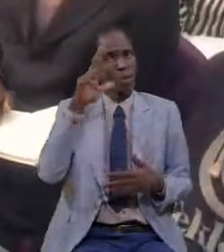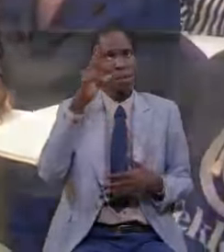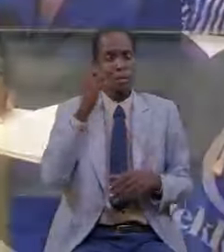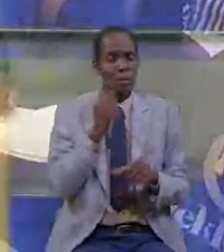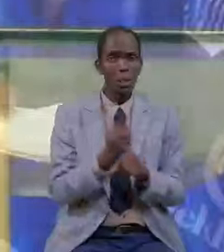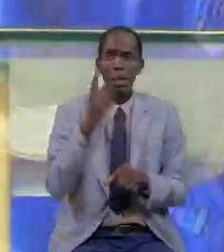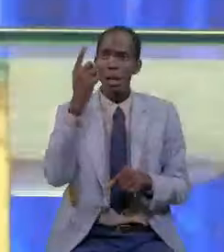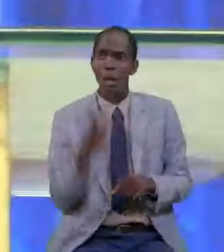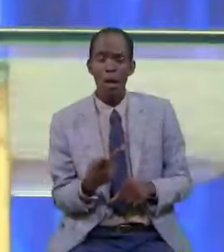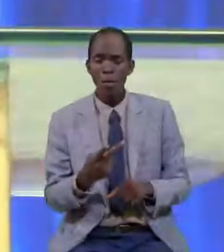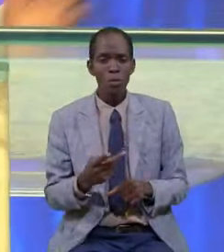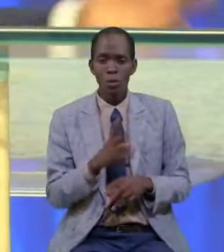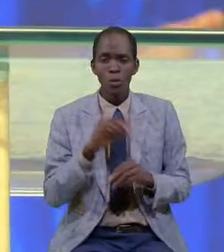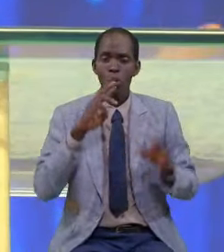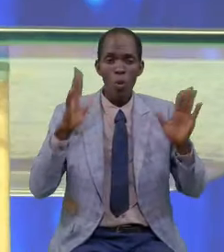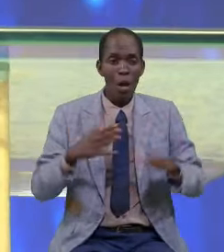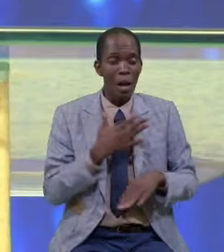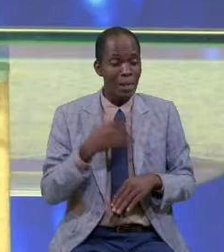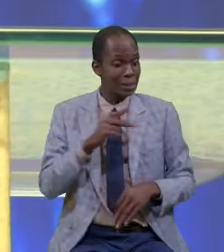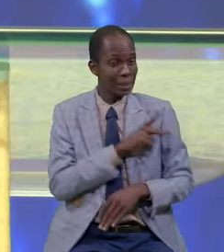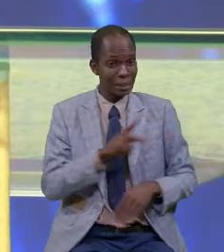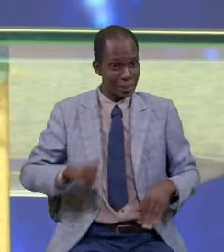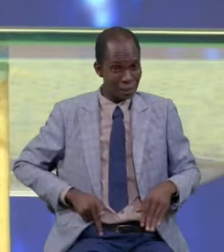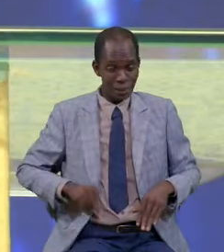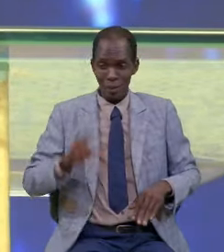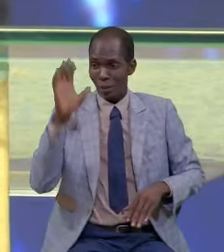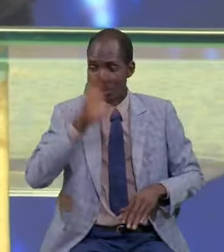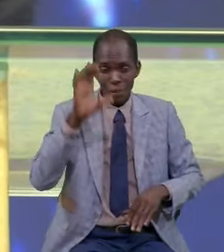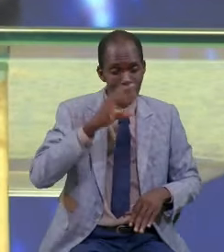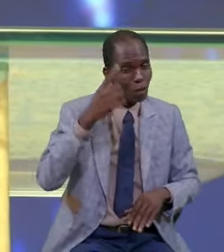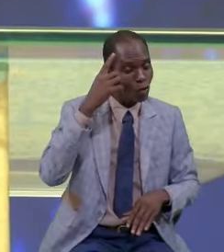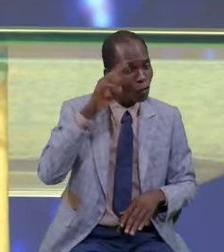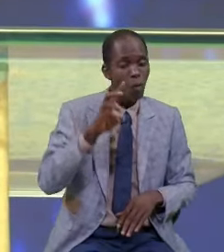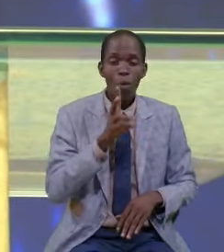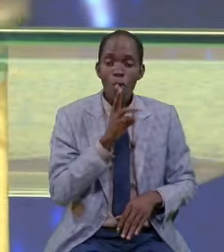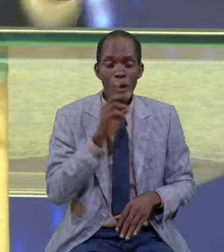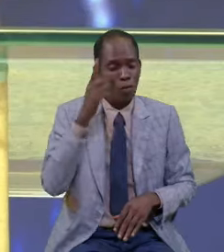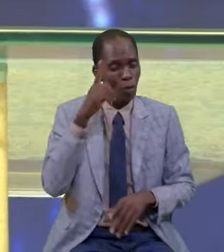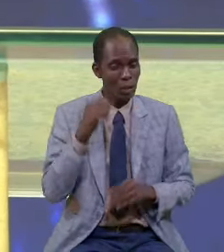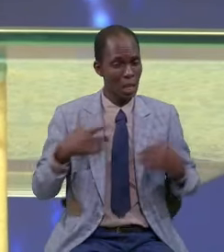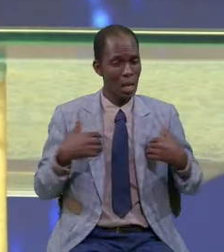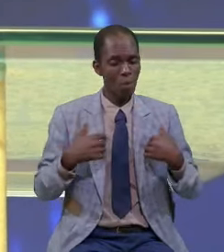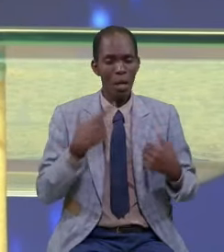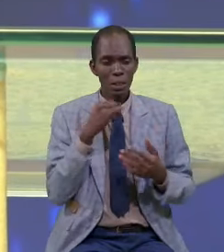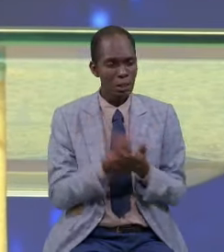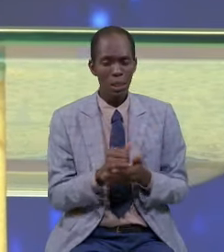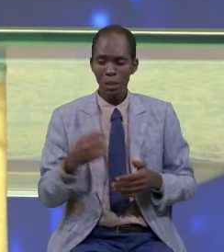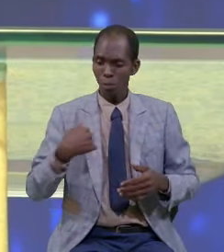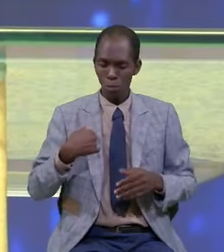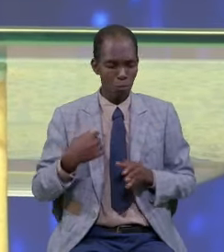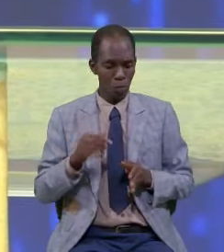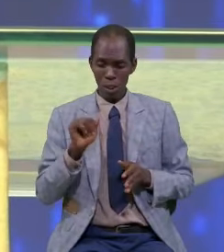throne and he was searching for water, even for the animals. And he said, I'll go there and then you better go the other way.